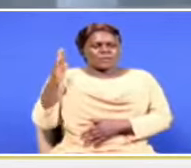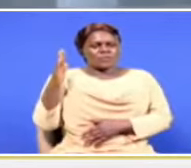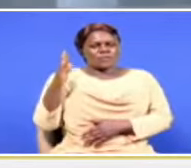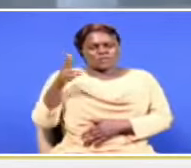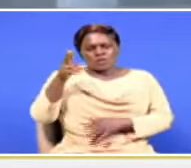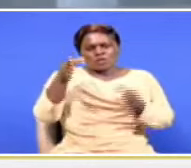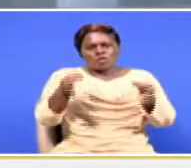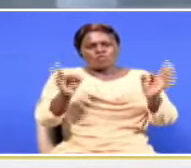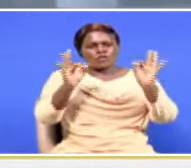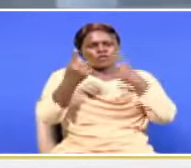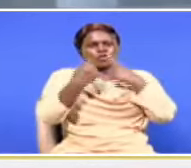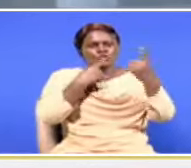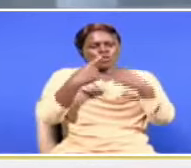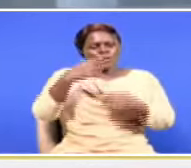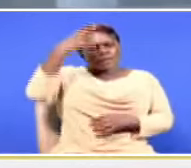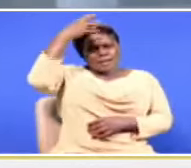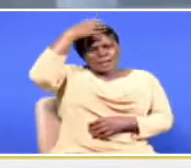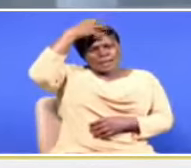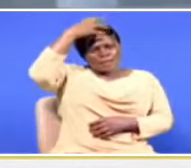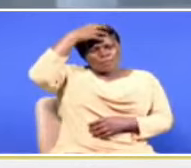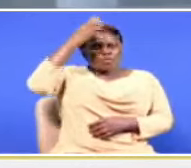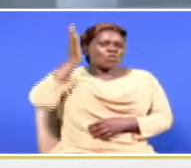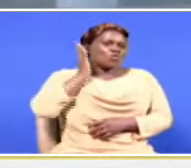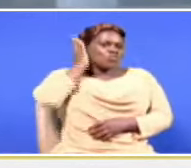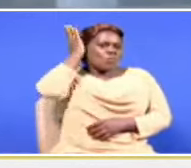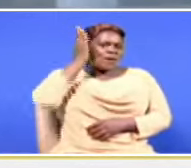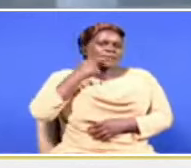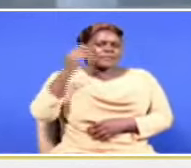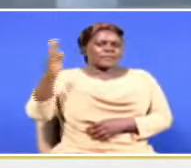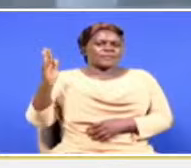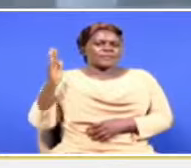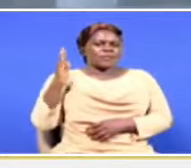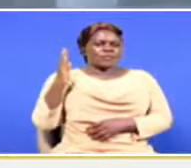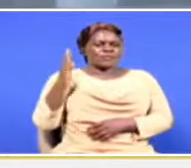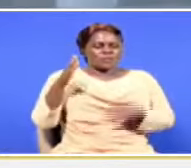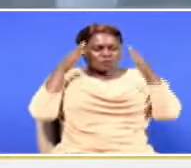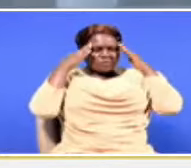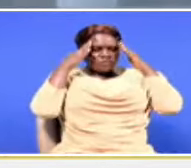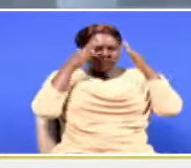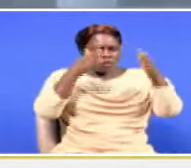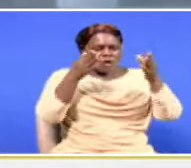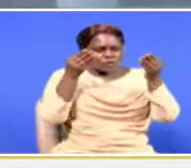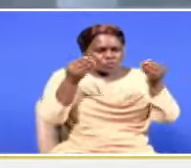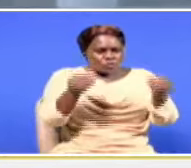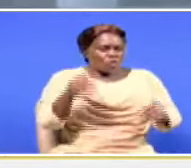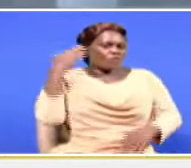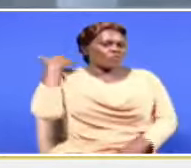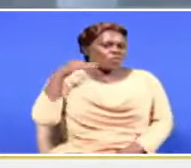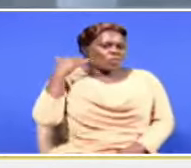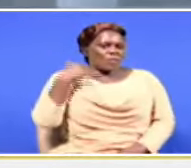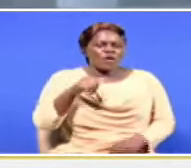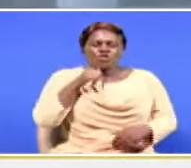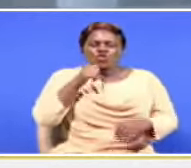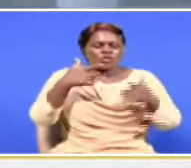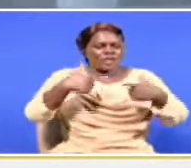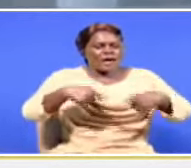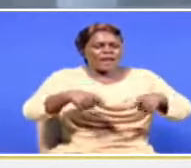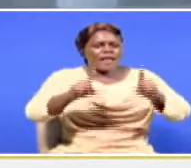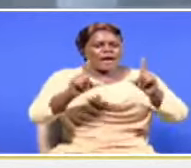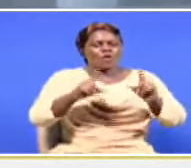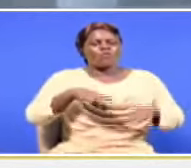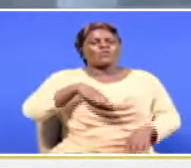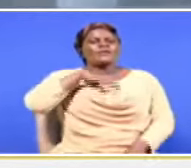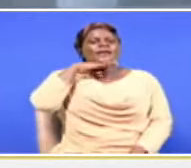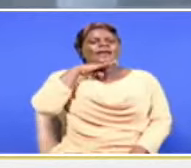agencies. Speaking in Mokowe, Lamu, Duale said security forces are determined to deal with criminals and will not allow any lives